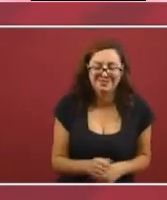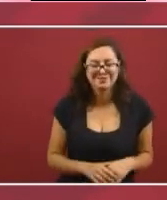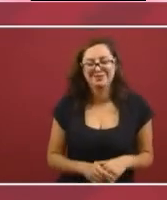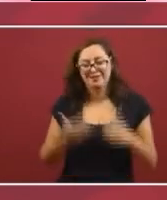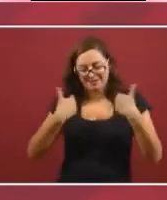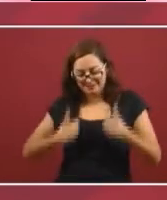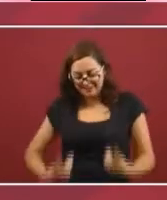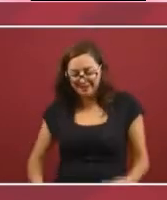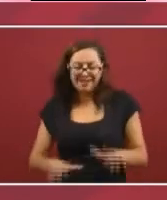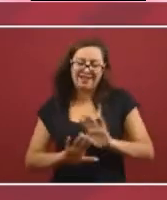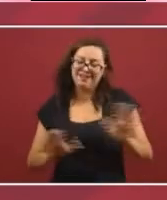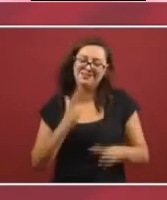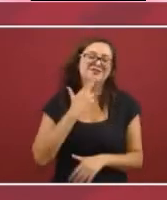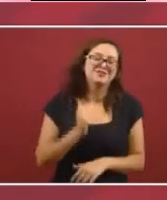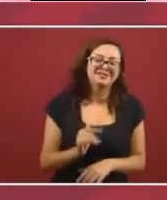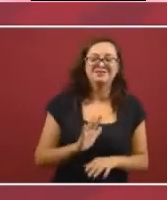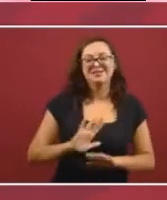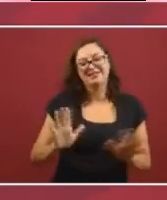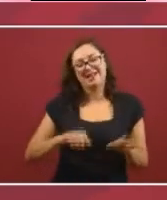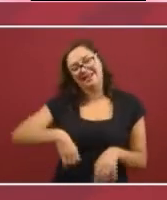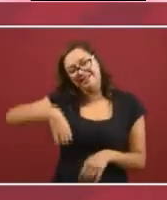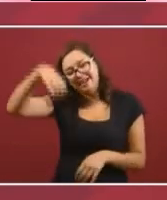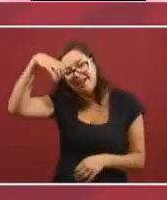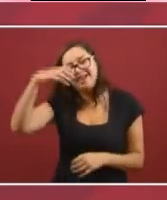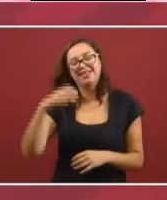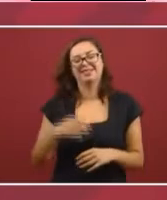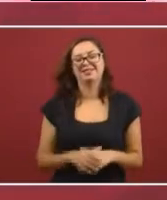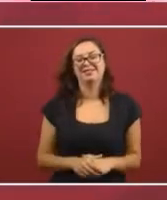La edad, because the no. age.